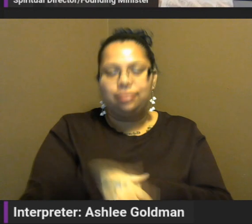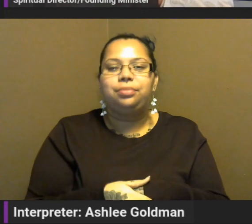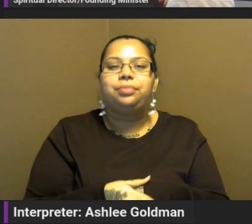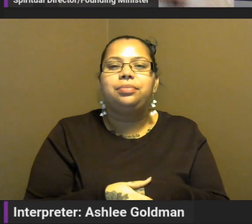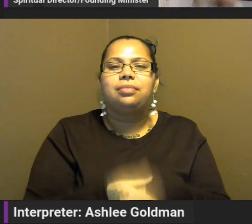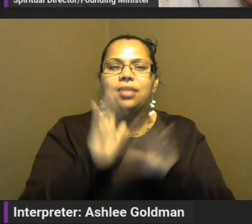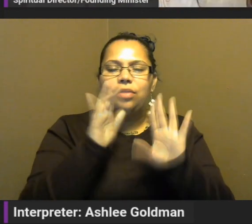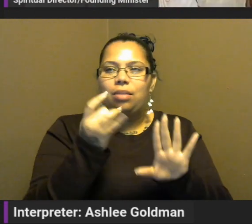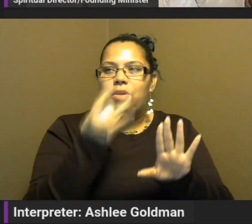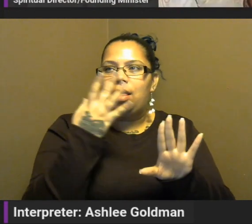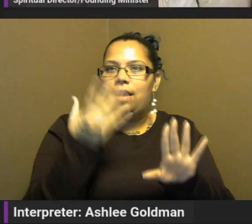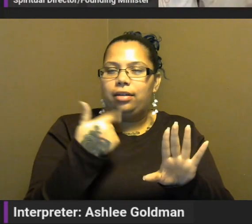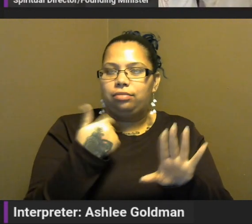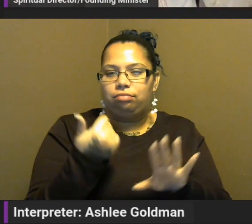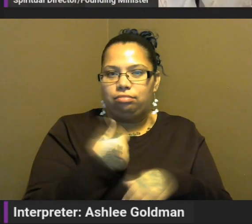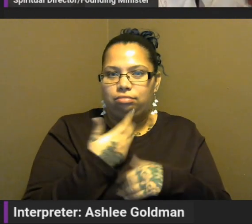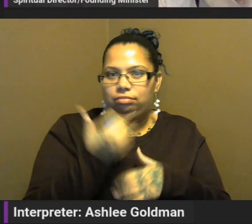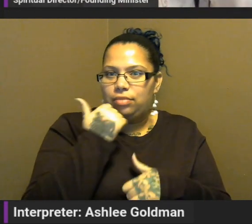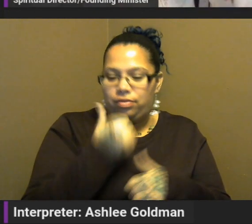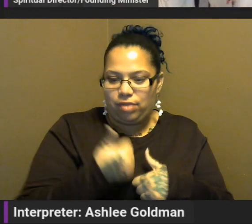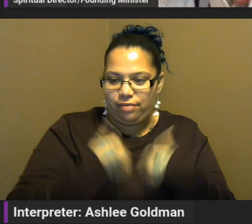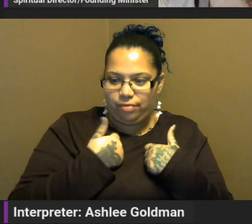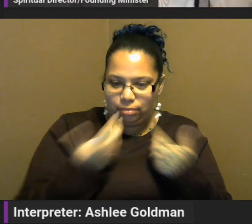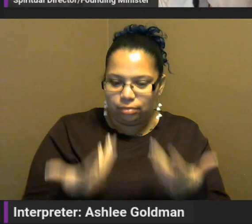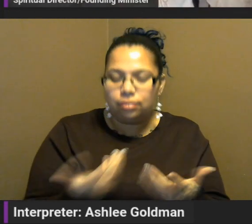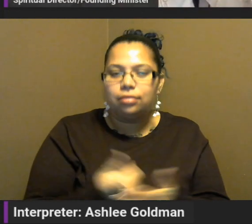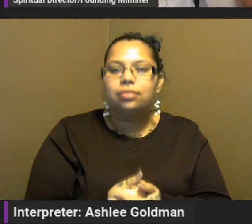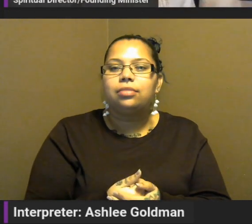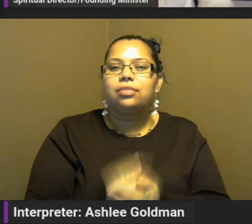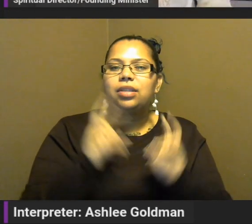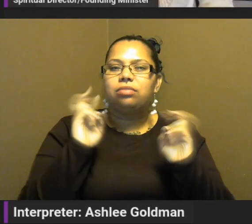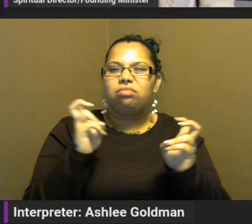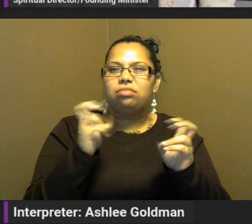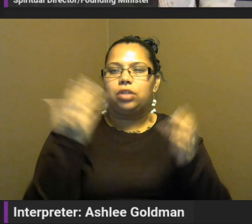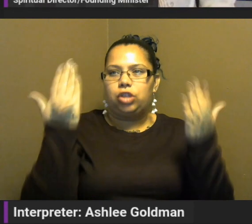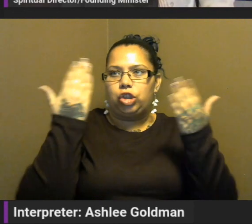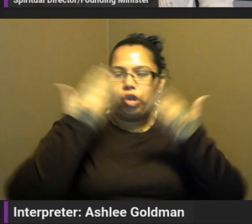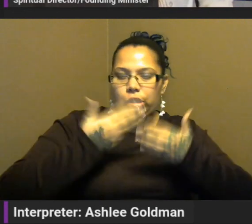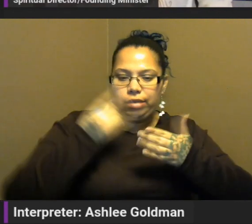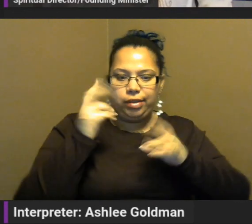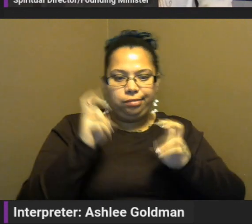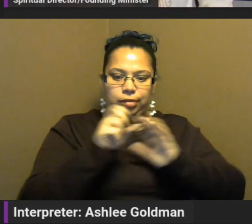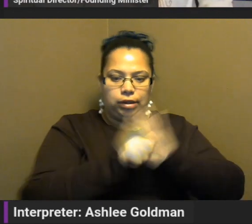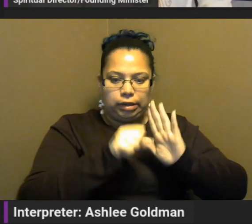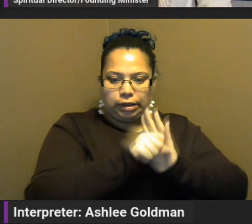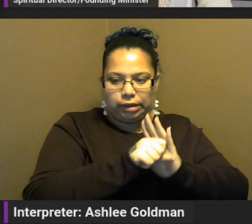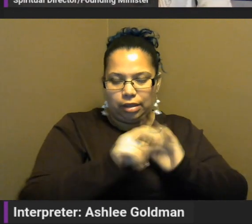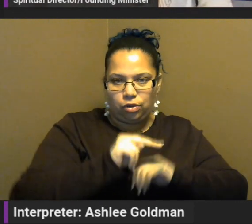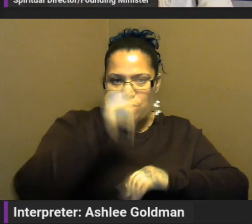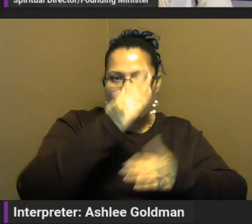being. This month, the darkness, quote unquote, of the season in the Northern Hemisphere has so